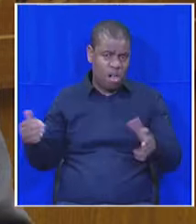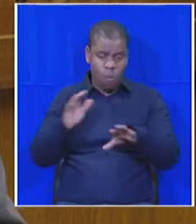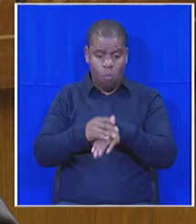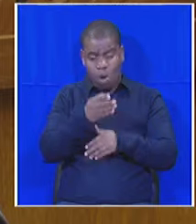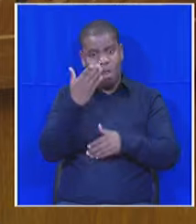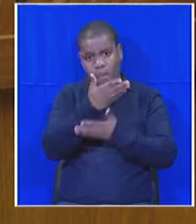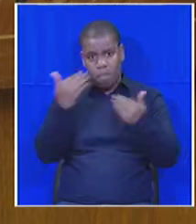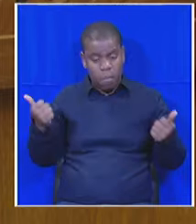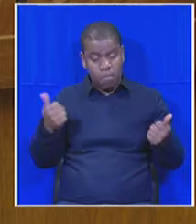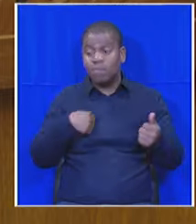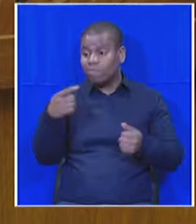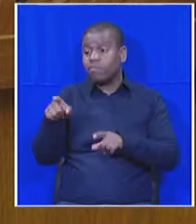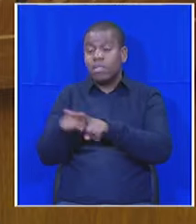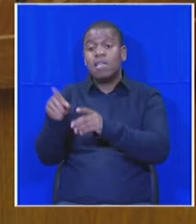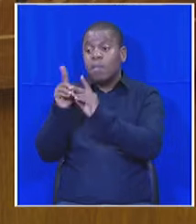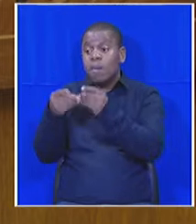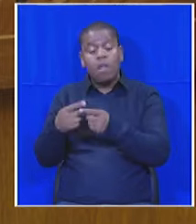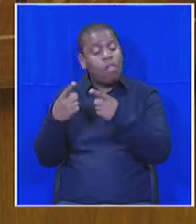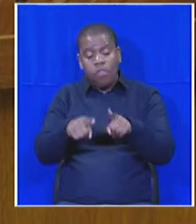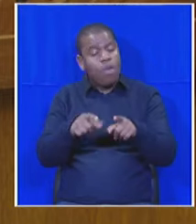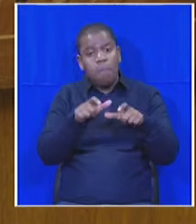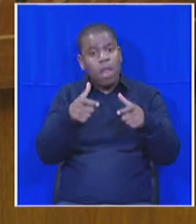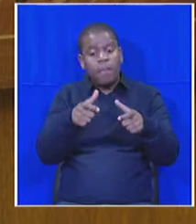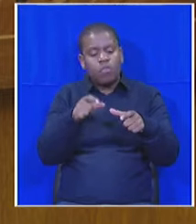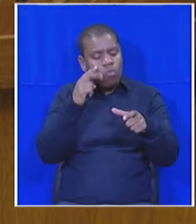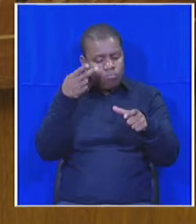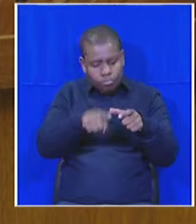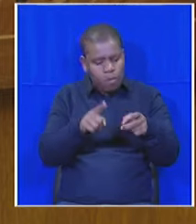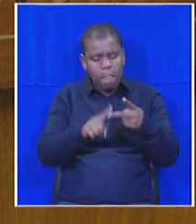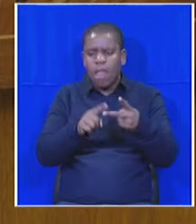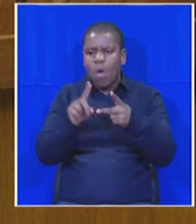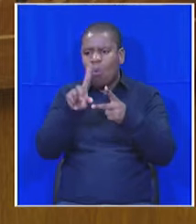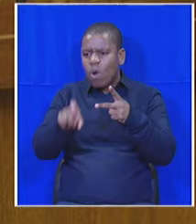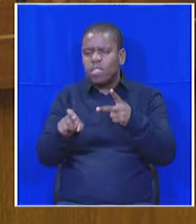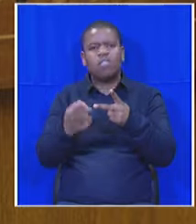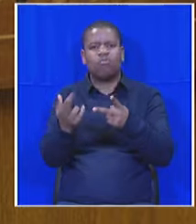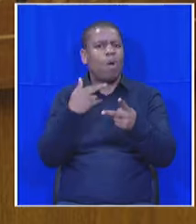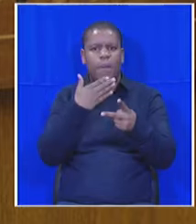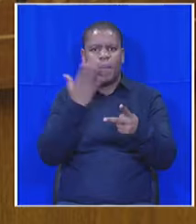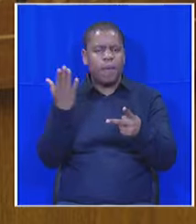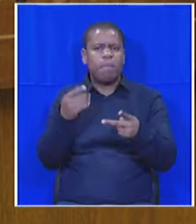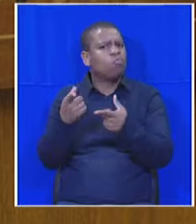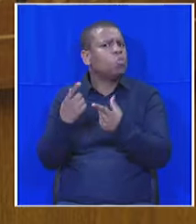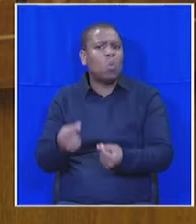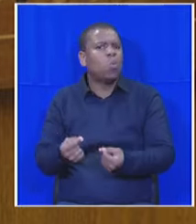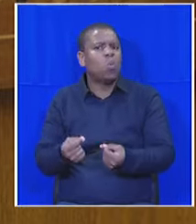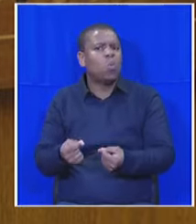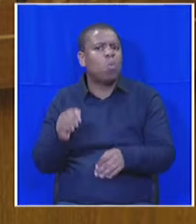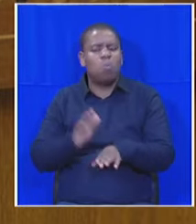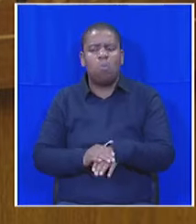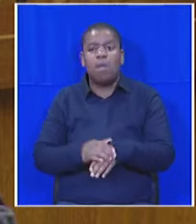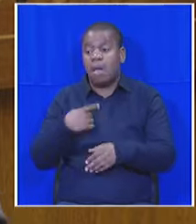answer parliamentary questions properly. It doesn't keep to timelines on processing licenses. What does it do? Well, it does appear to take